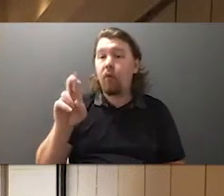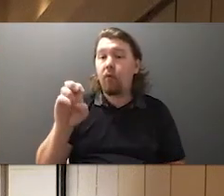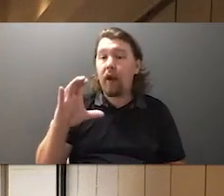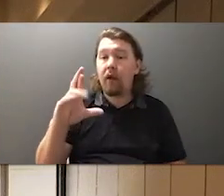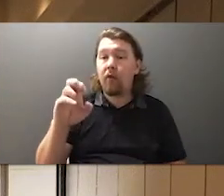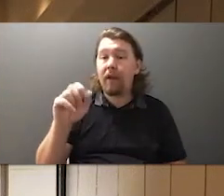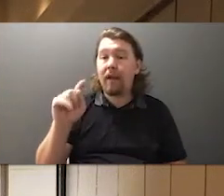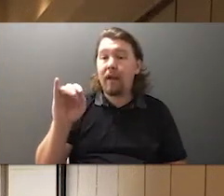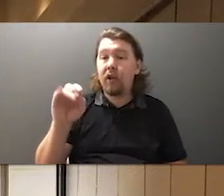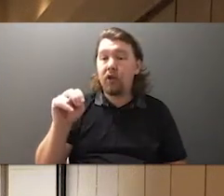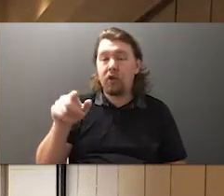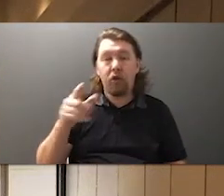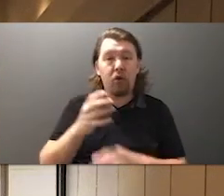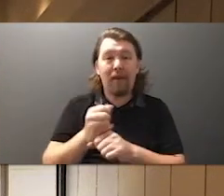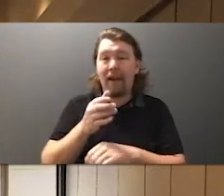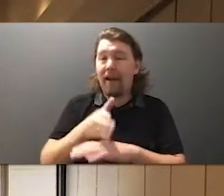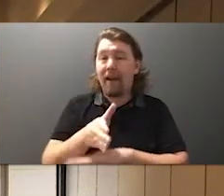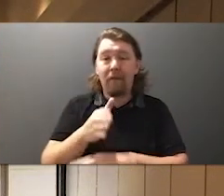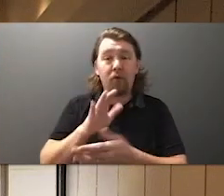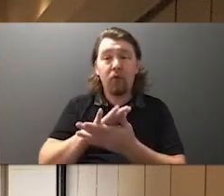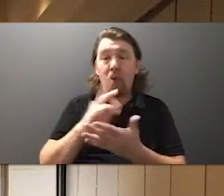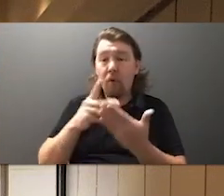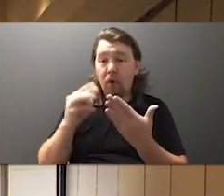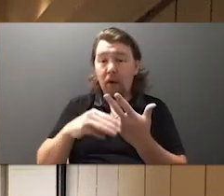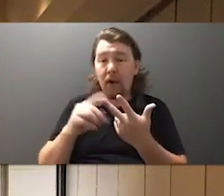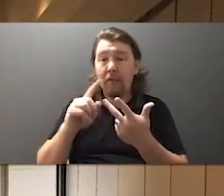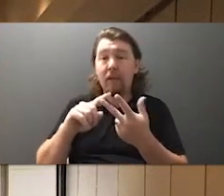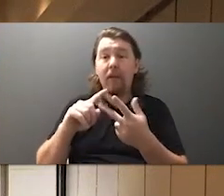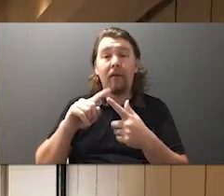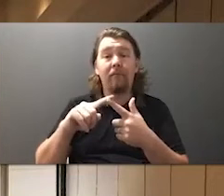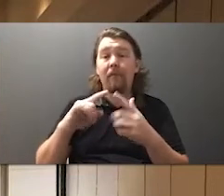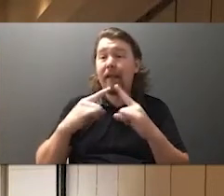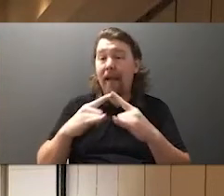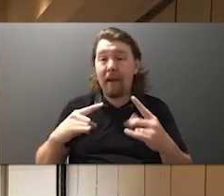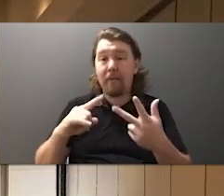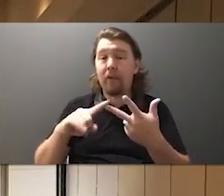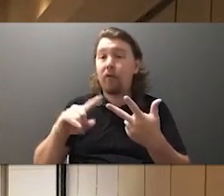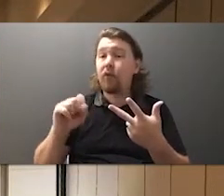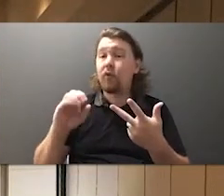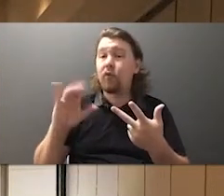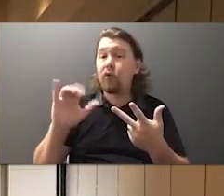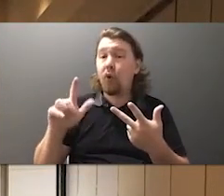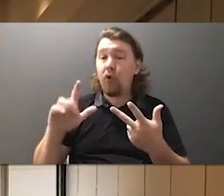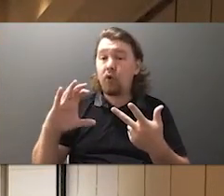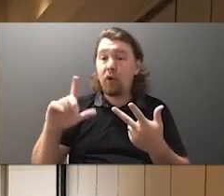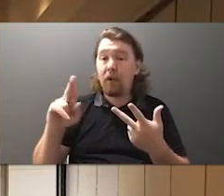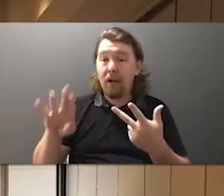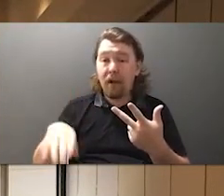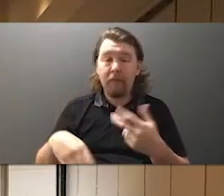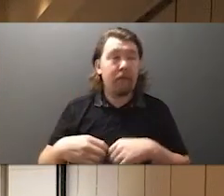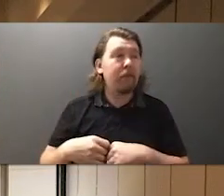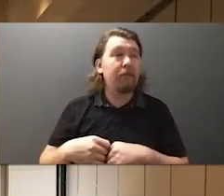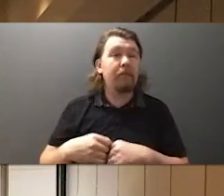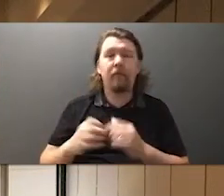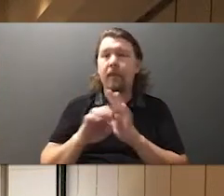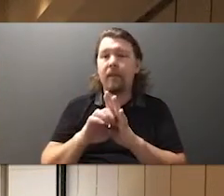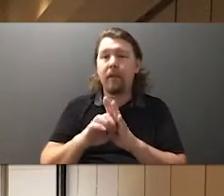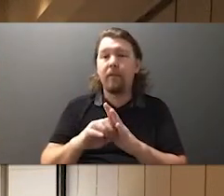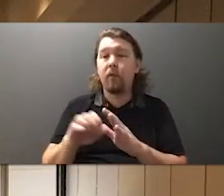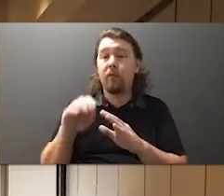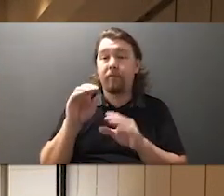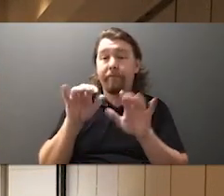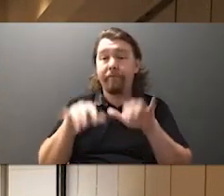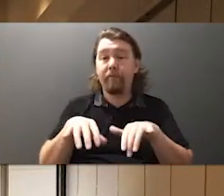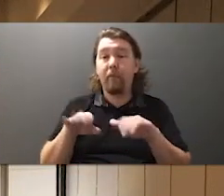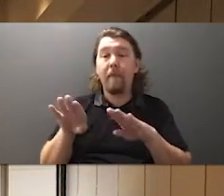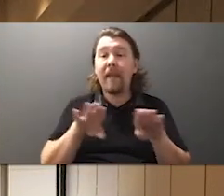get every summer camp, every after-school program, every social club in your area. If you put in